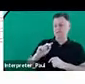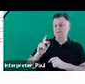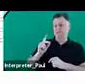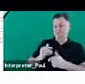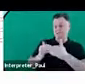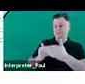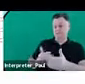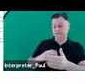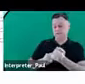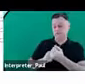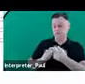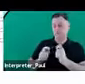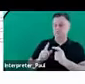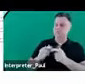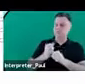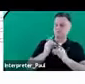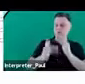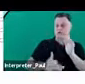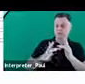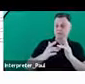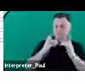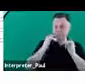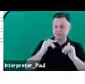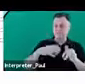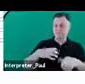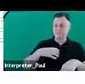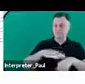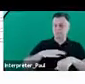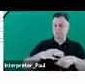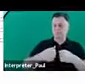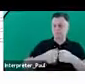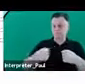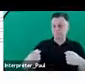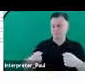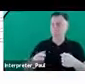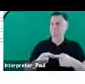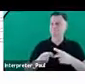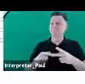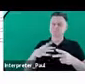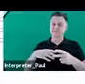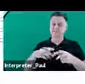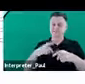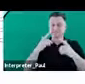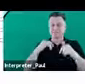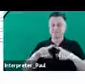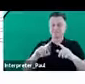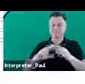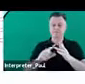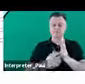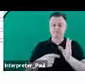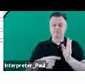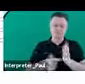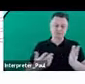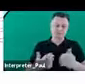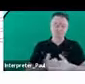an online test, what do I need? Do I need more time? Do I need the tests in different format? Do I need